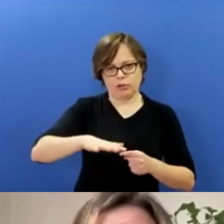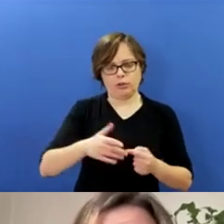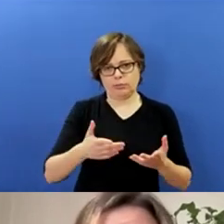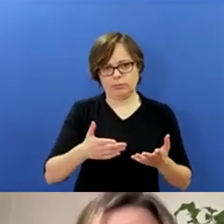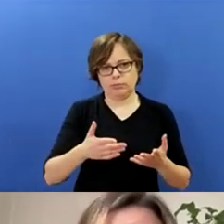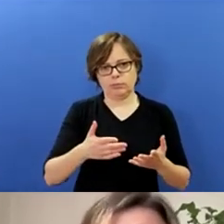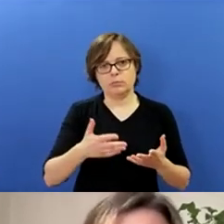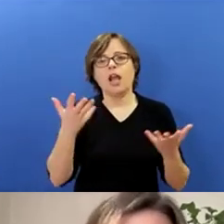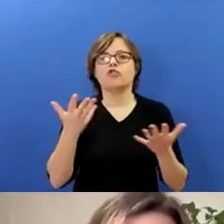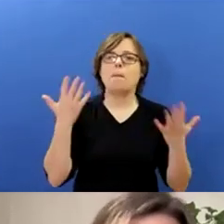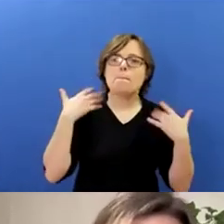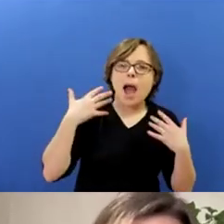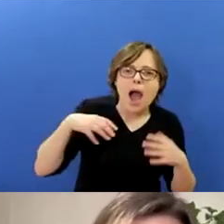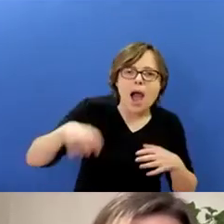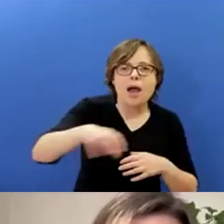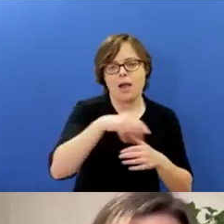features.